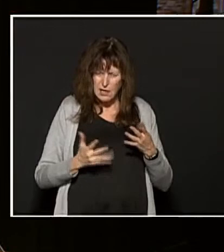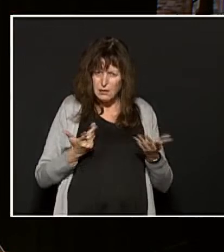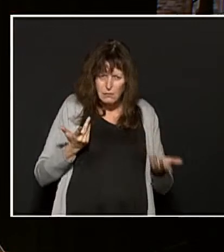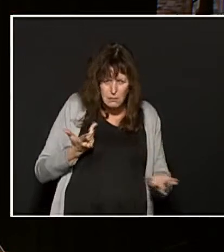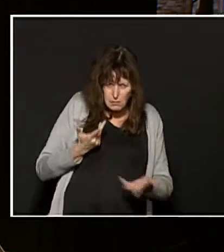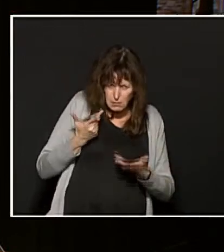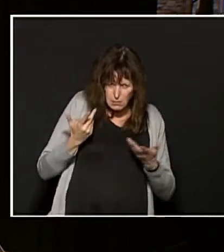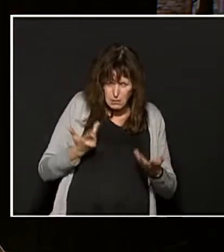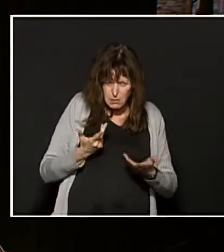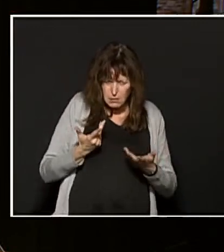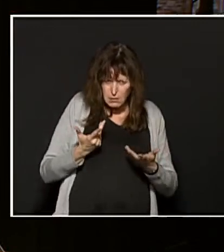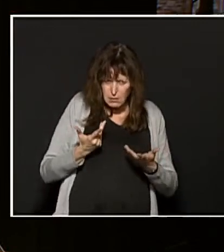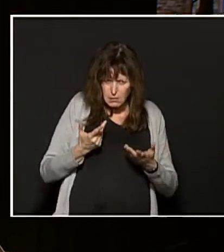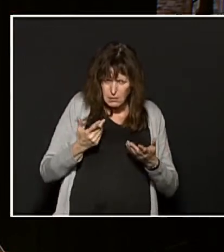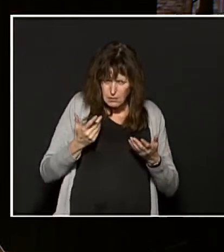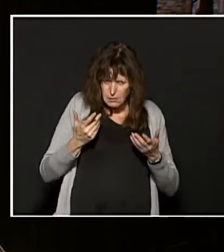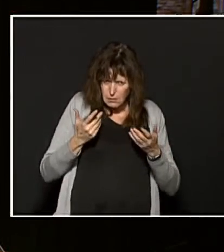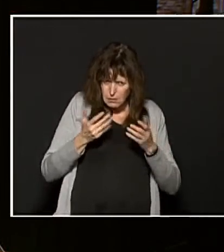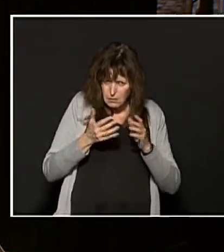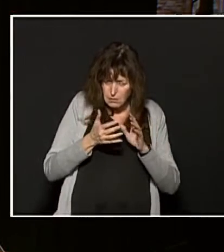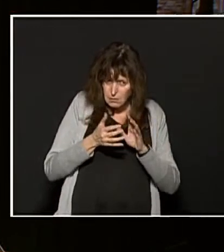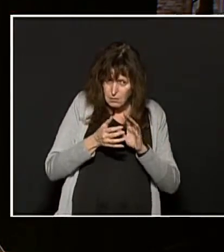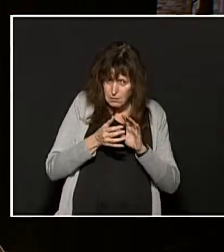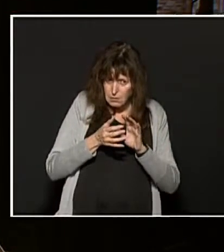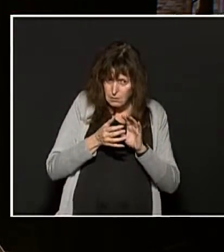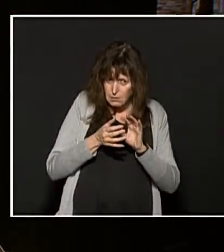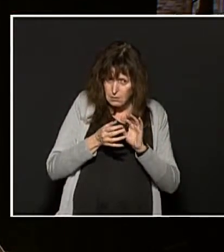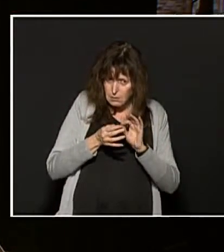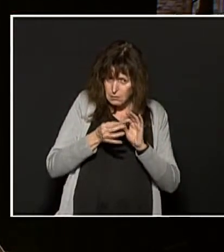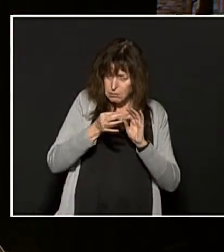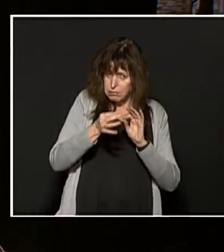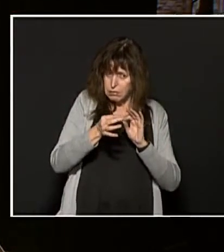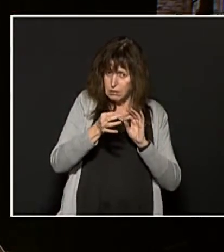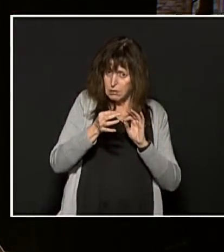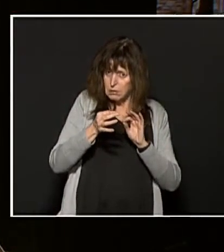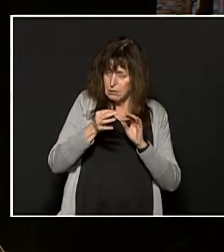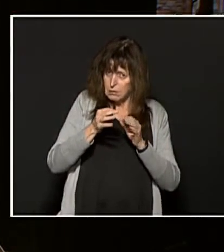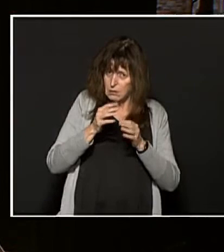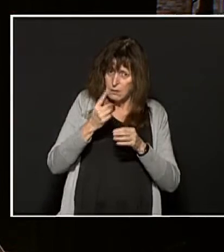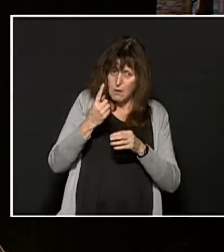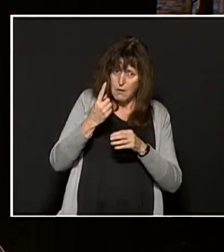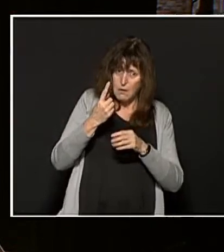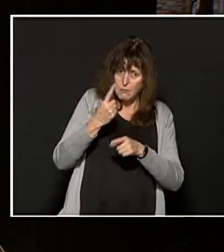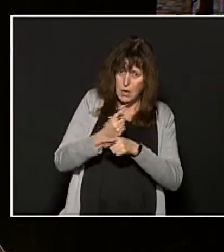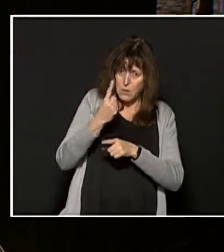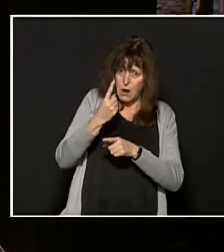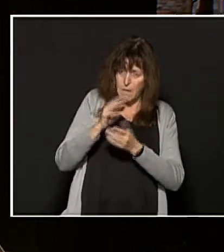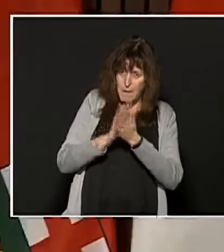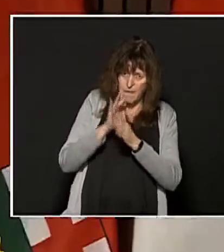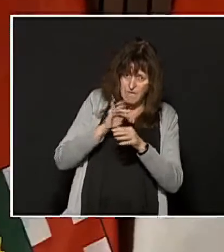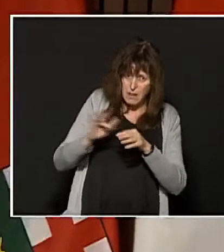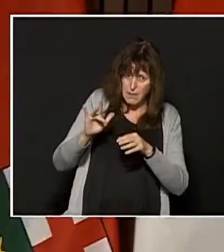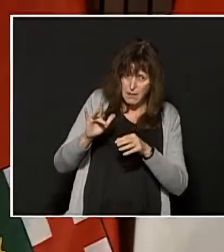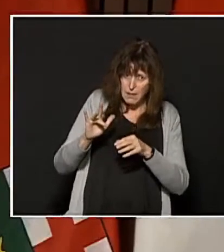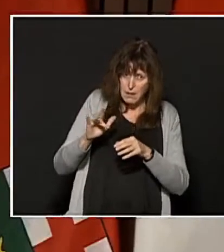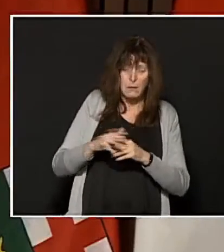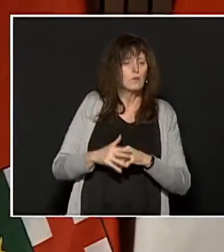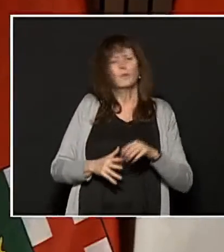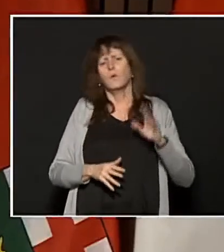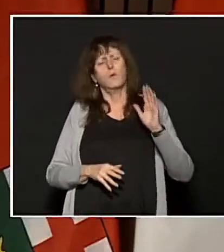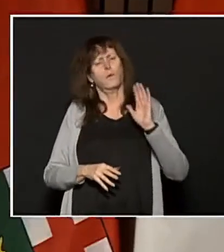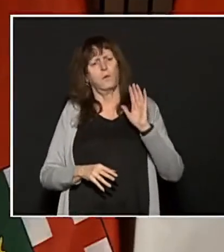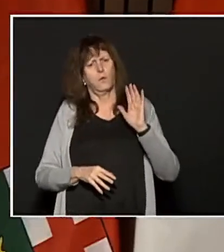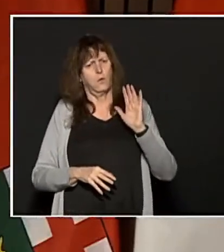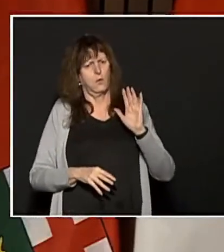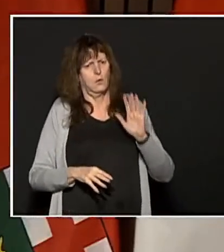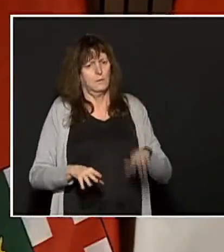No. What you see right now is a variant that is susceptible to the AstraZeneca vaccine, the B117, which is the overwhelming dominant